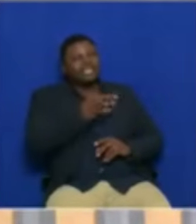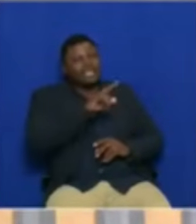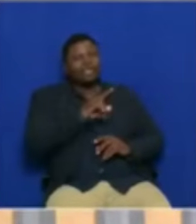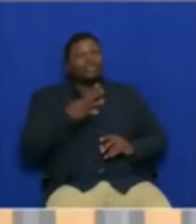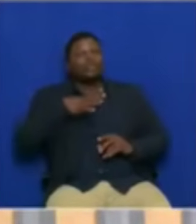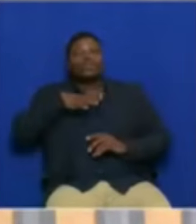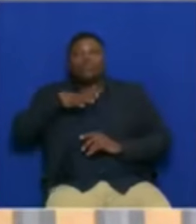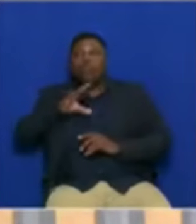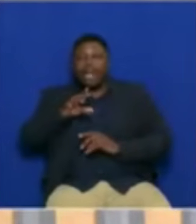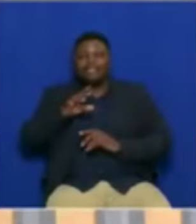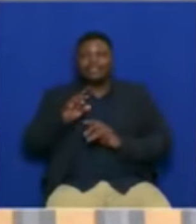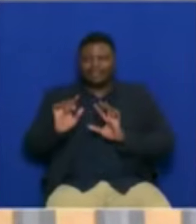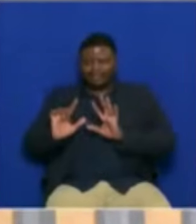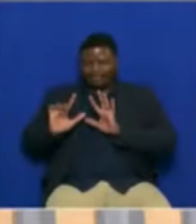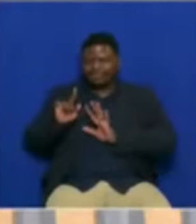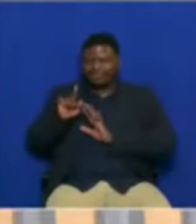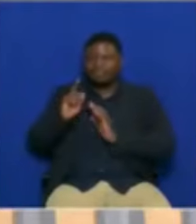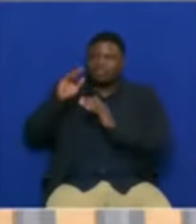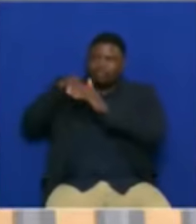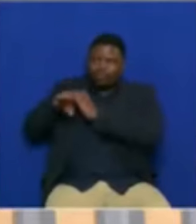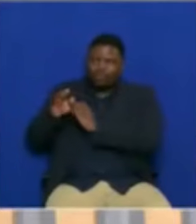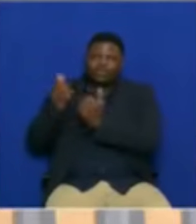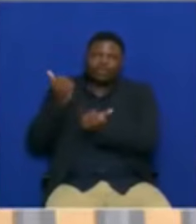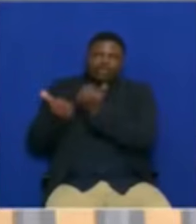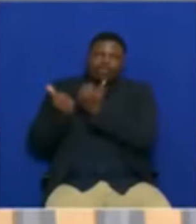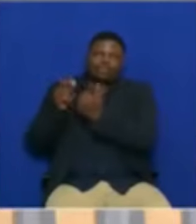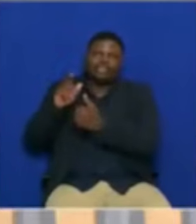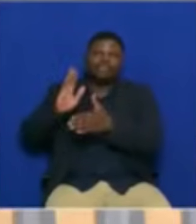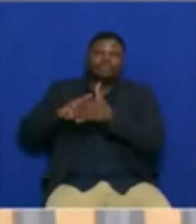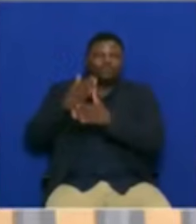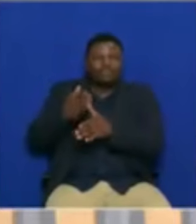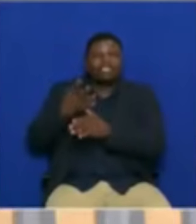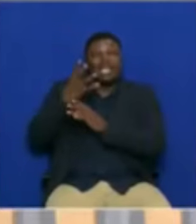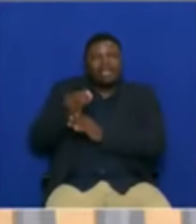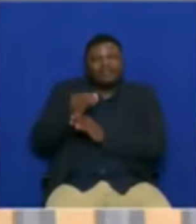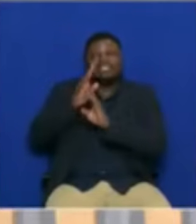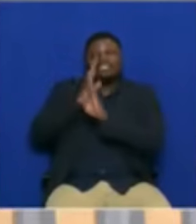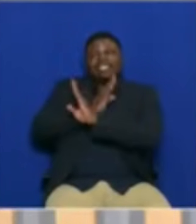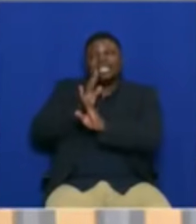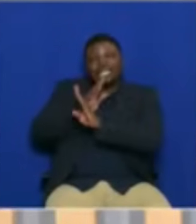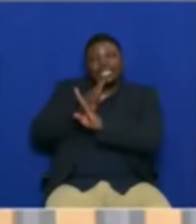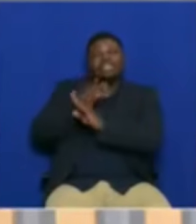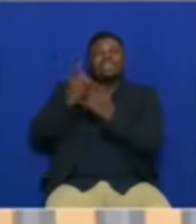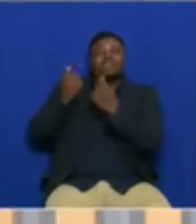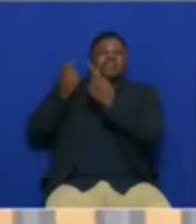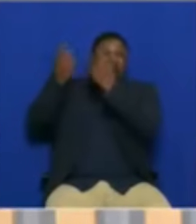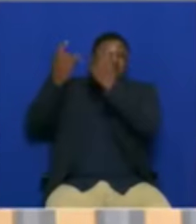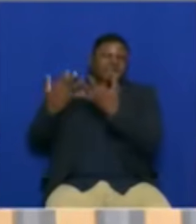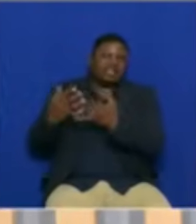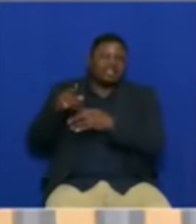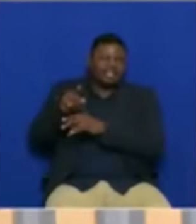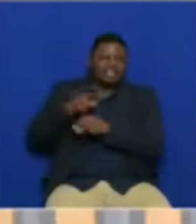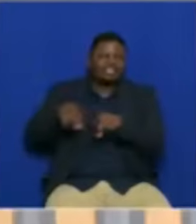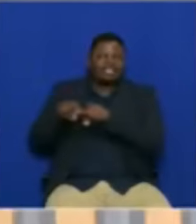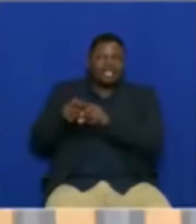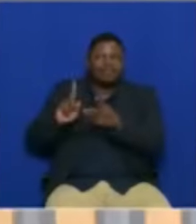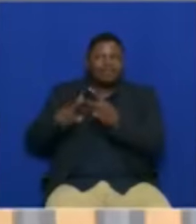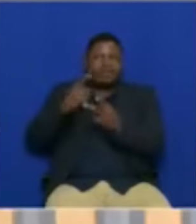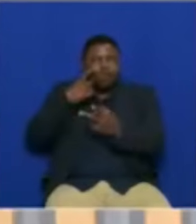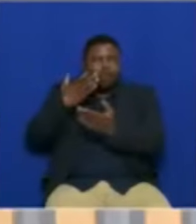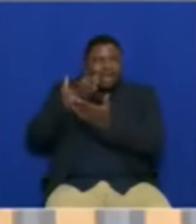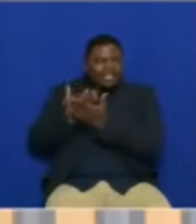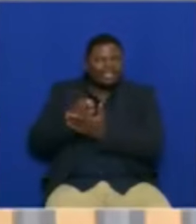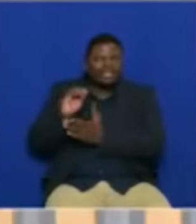where the secret fund. Secret funds, witnesses. The witnesses, you